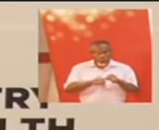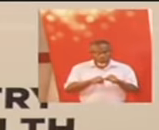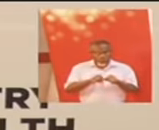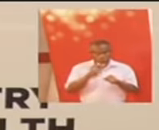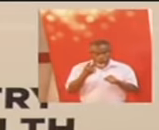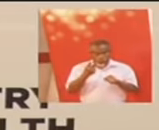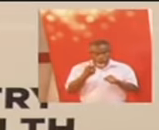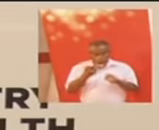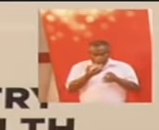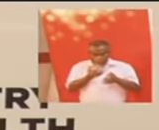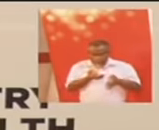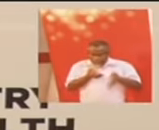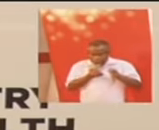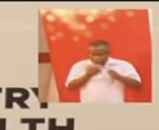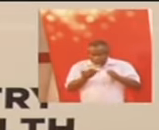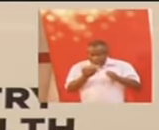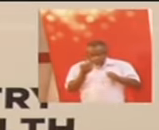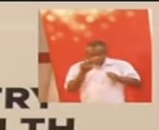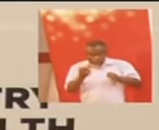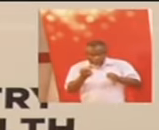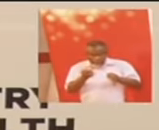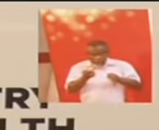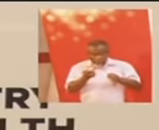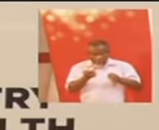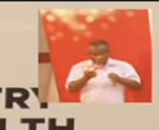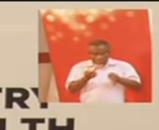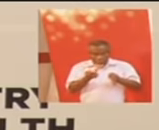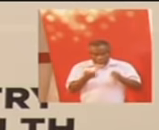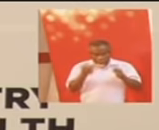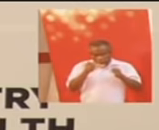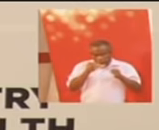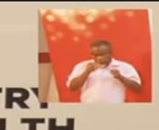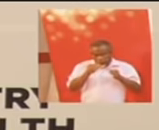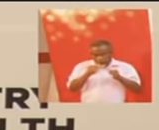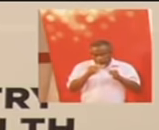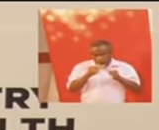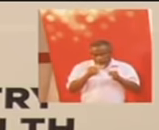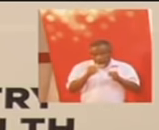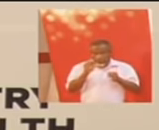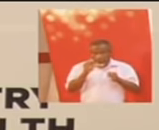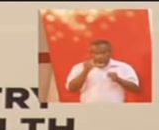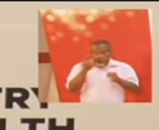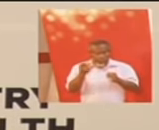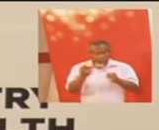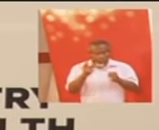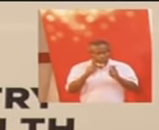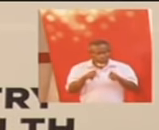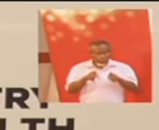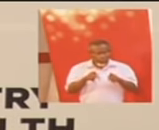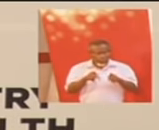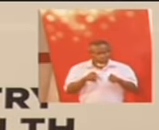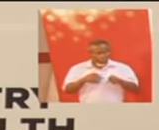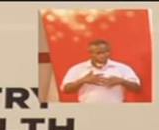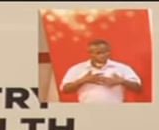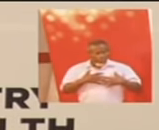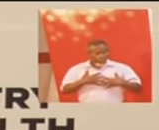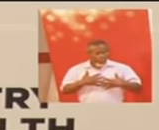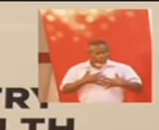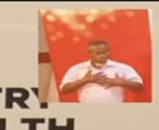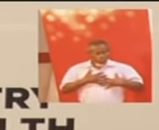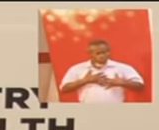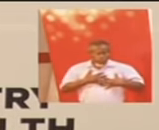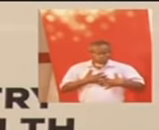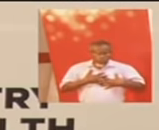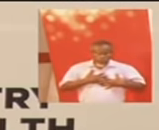seen in Trinidad, at least, and documented in the evidence, are persistent shortness of breath and persistent